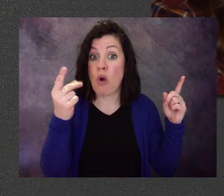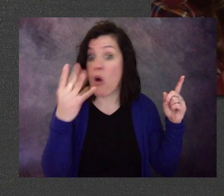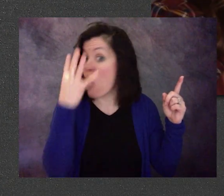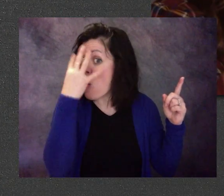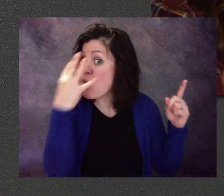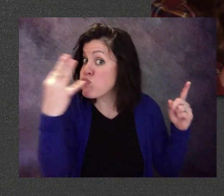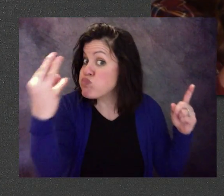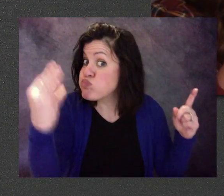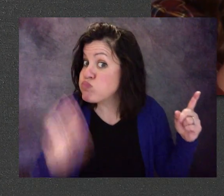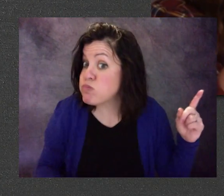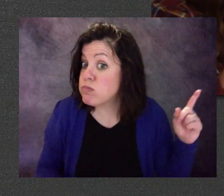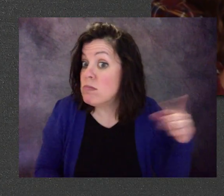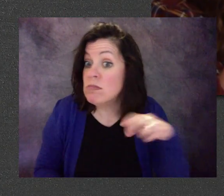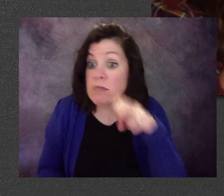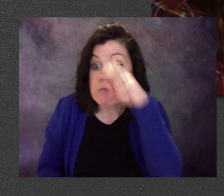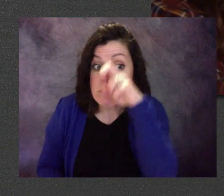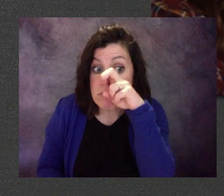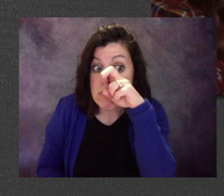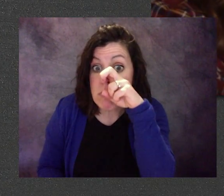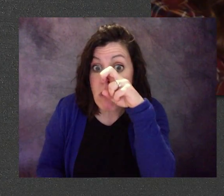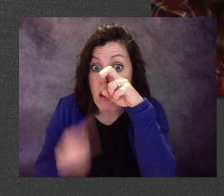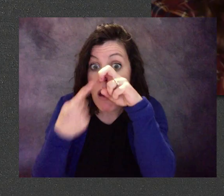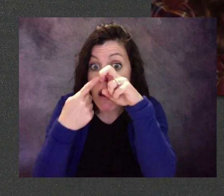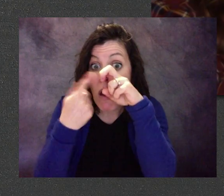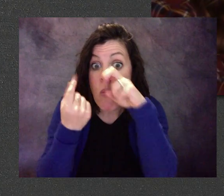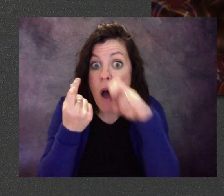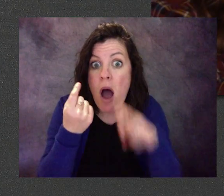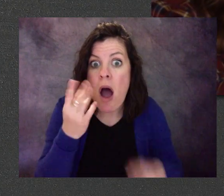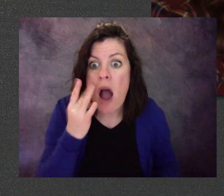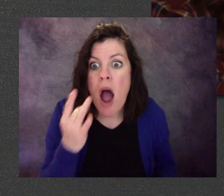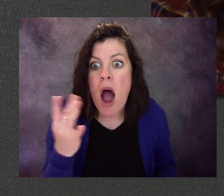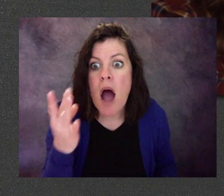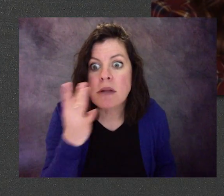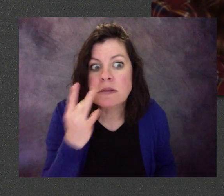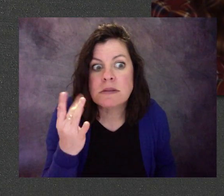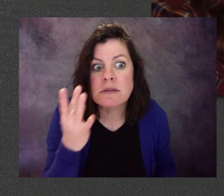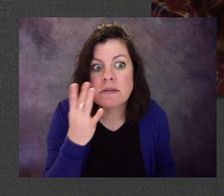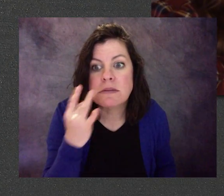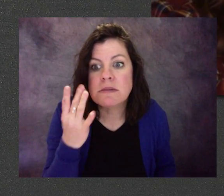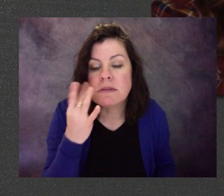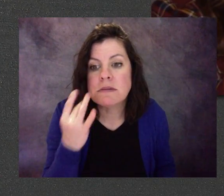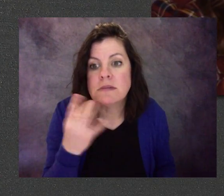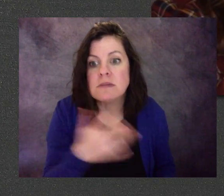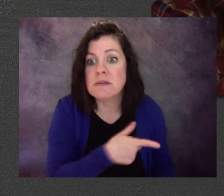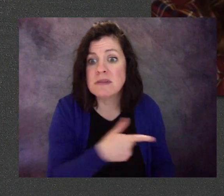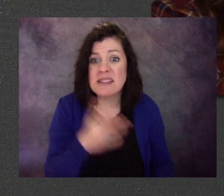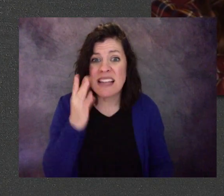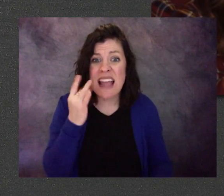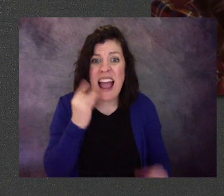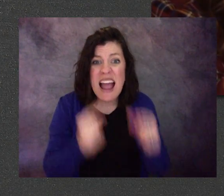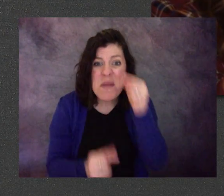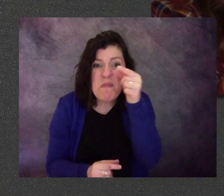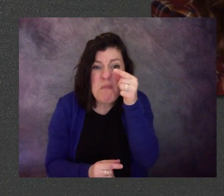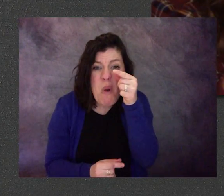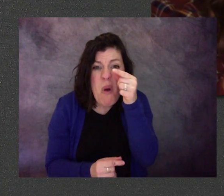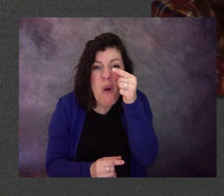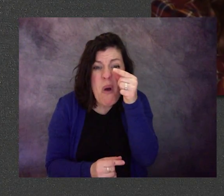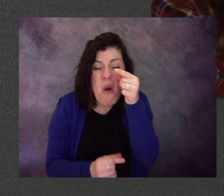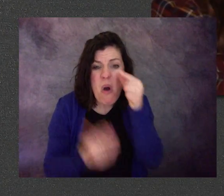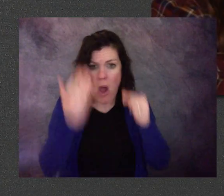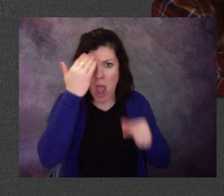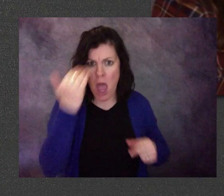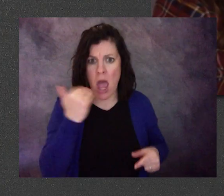Do you have a cat at home? Look how big Clifford is compared to that teeny tiny little cat on his